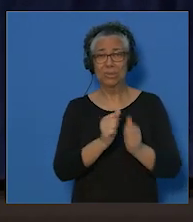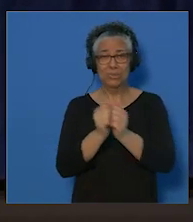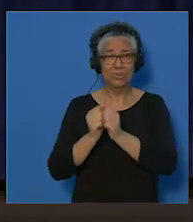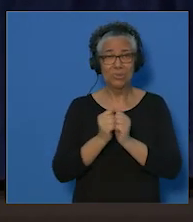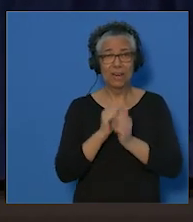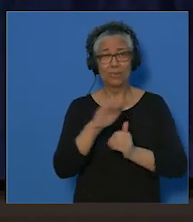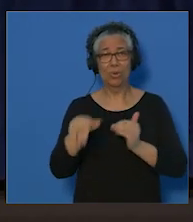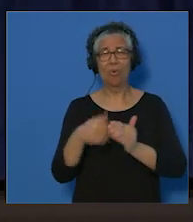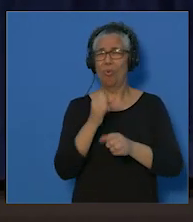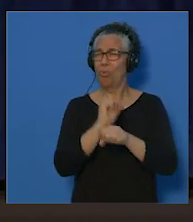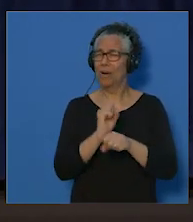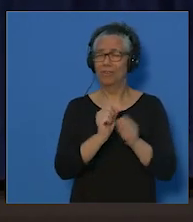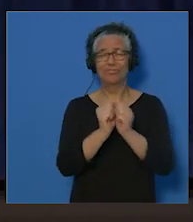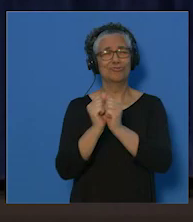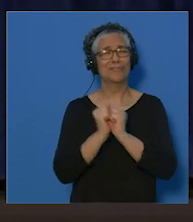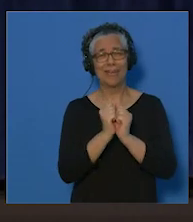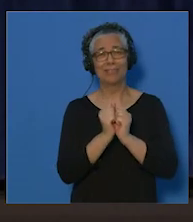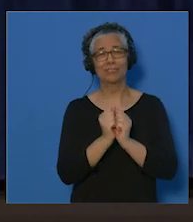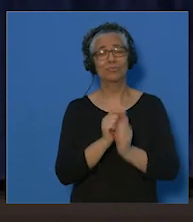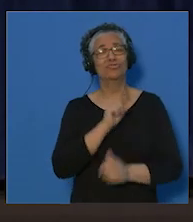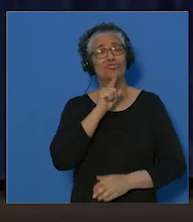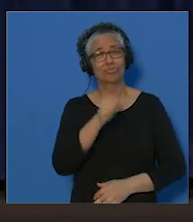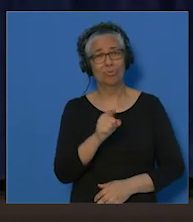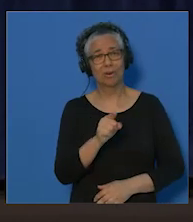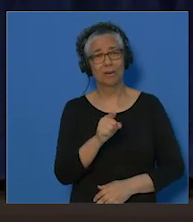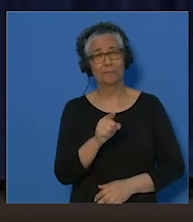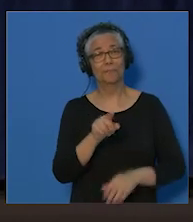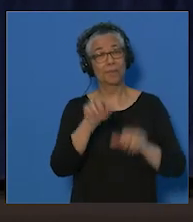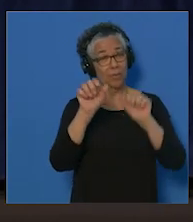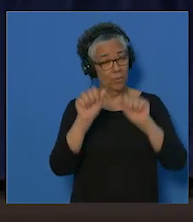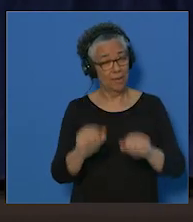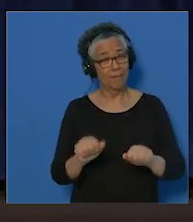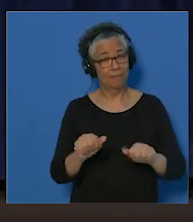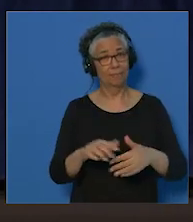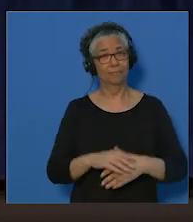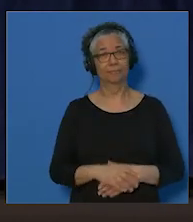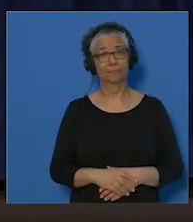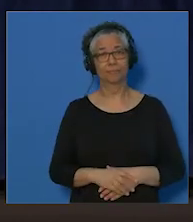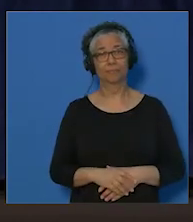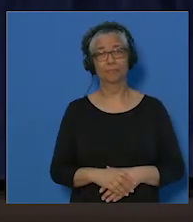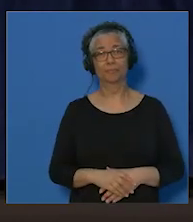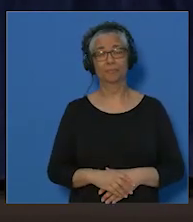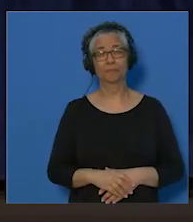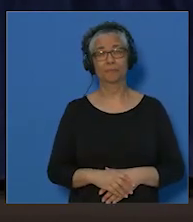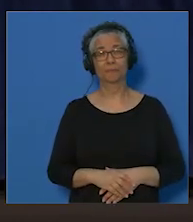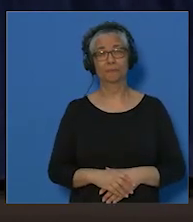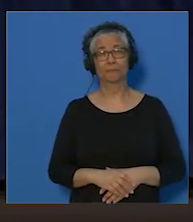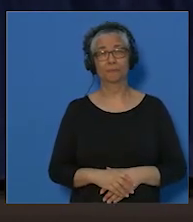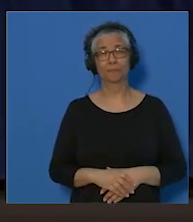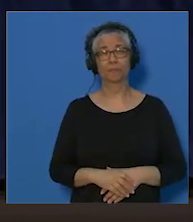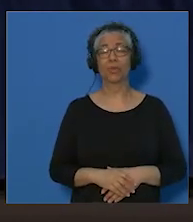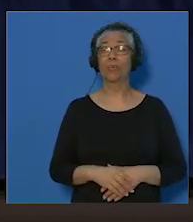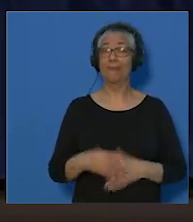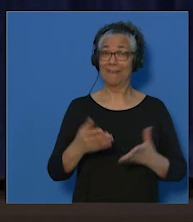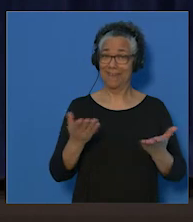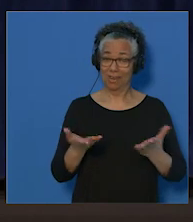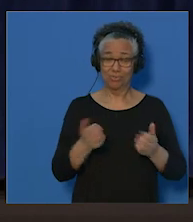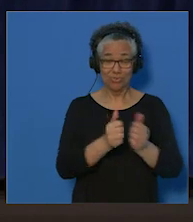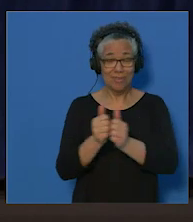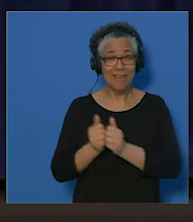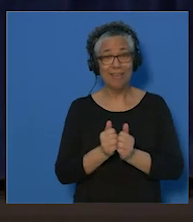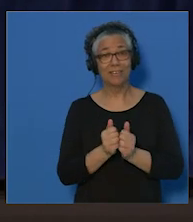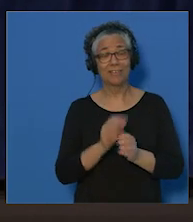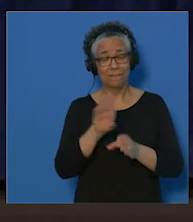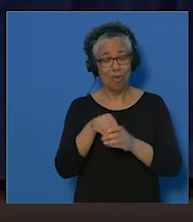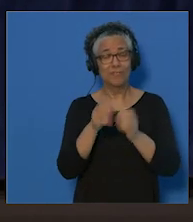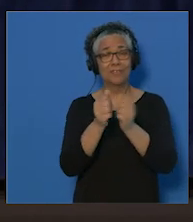us working together which will ensure that we can do that. We are in this together, and for most of this journey,